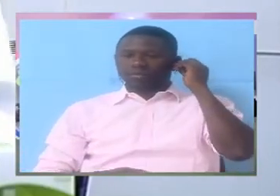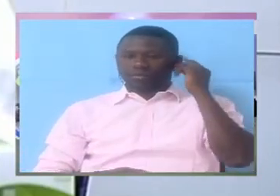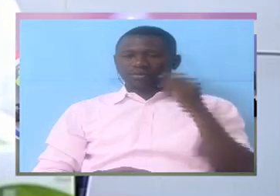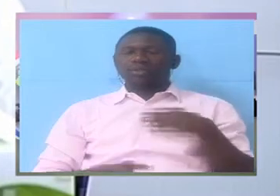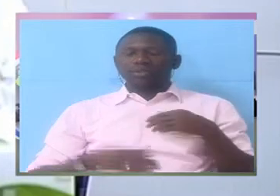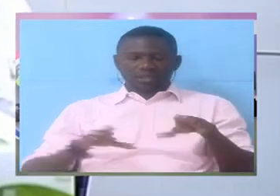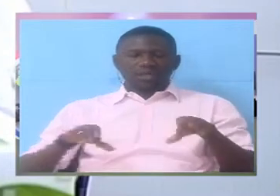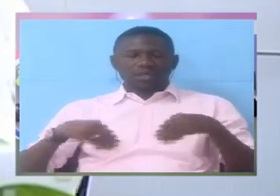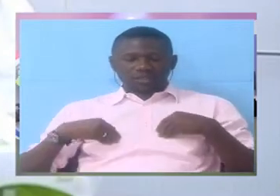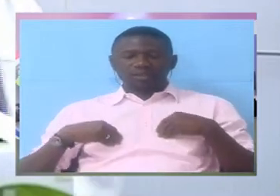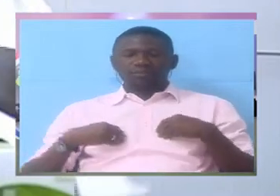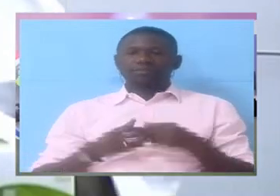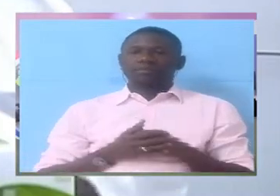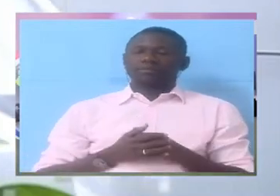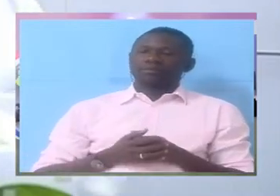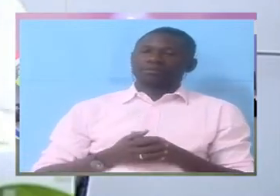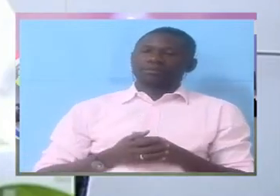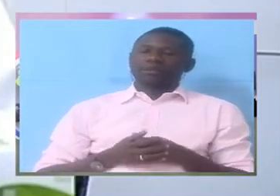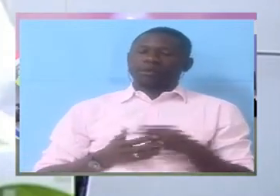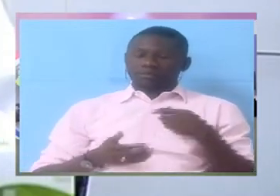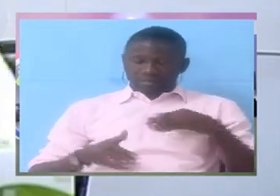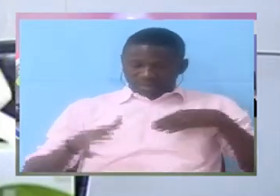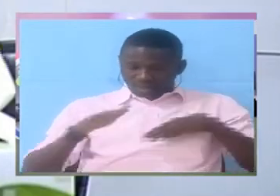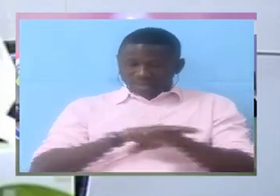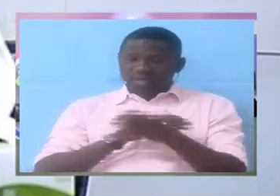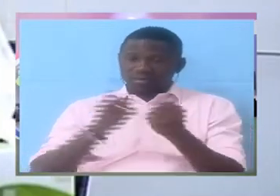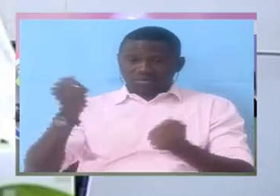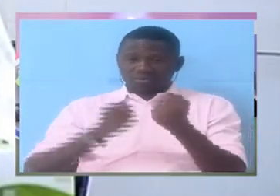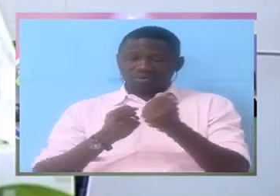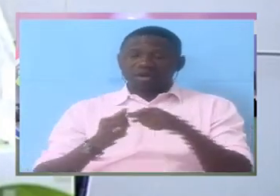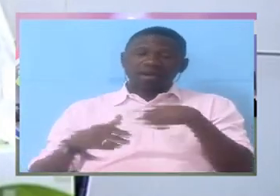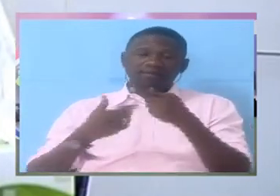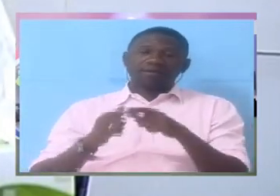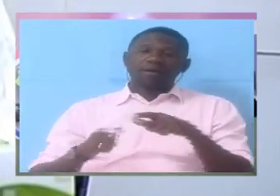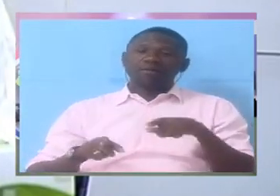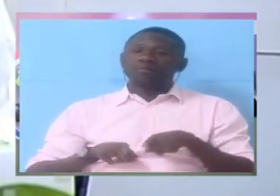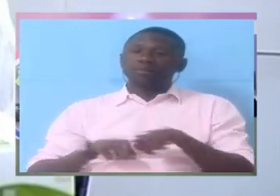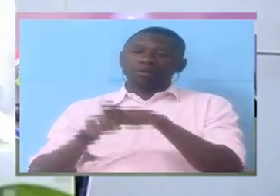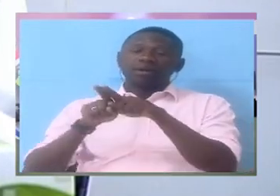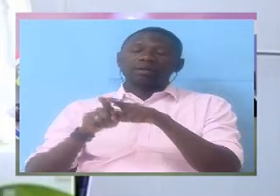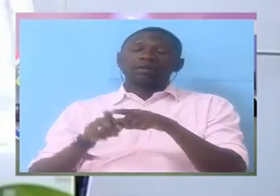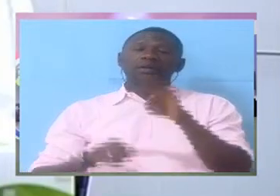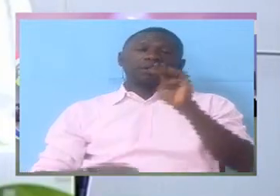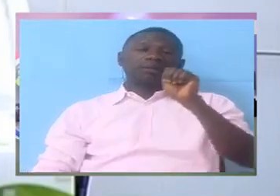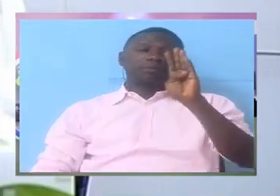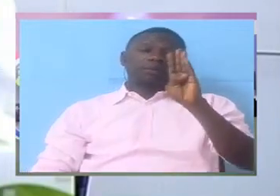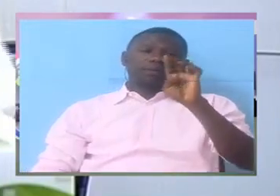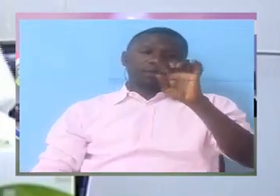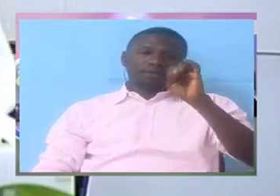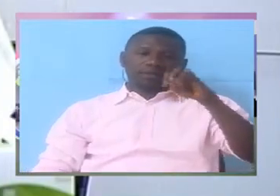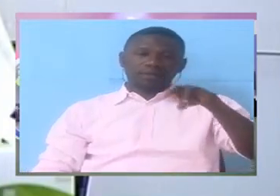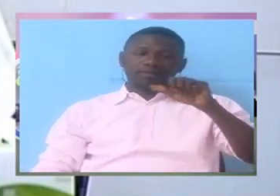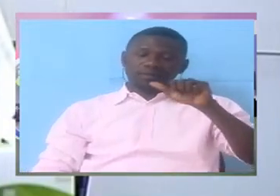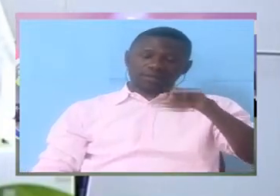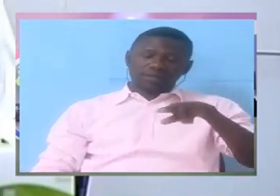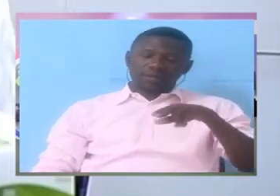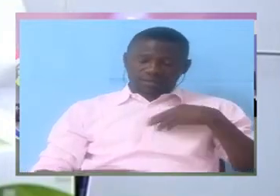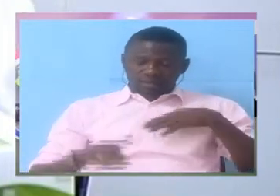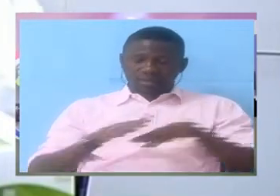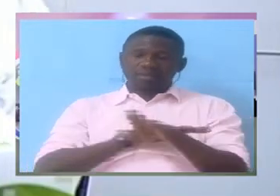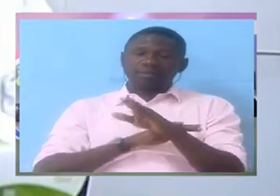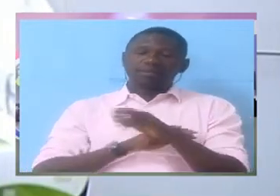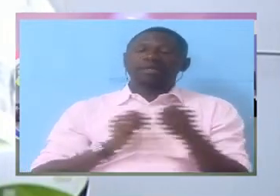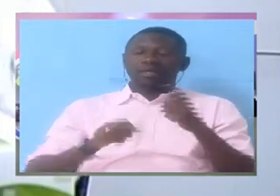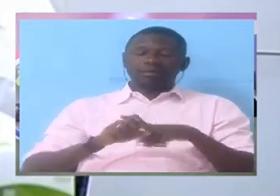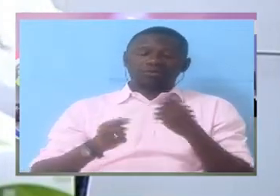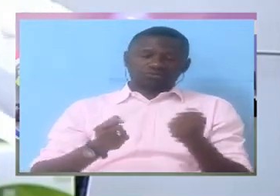Sonta. I entered, Ibrahima also entered. Ndunta Ibrahima fanan ndunta. While we were driving, tumbe motoko